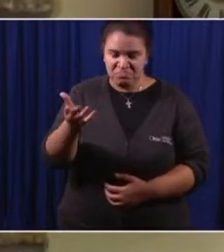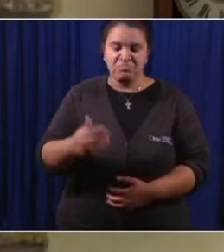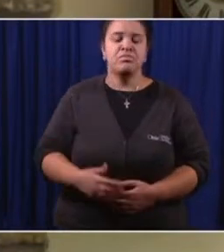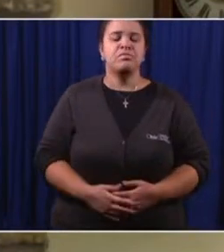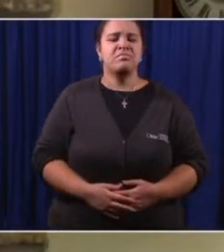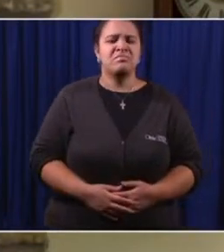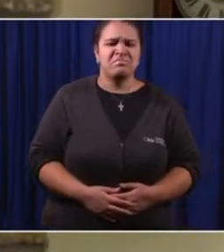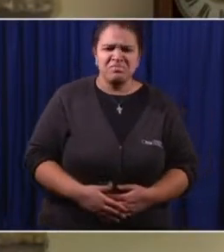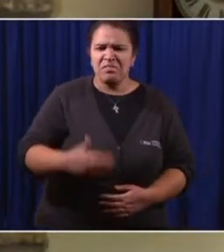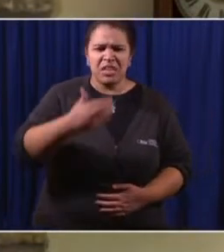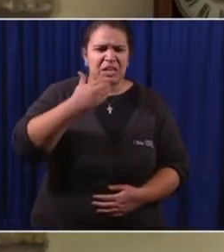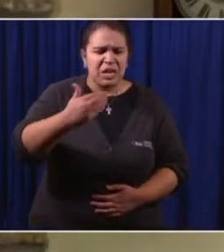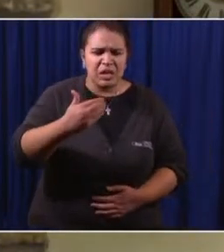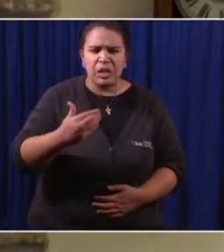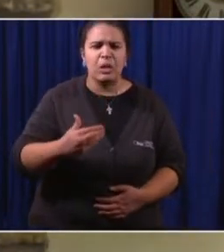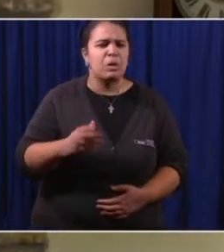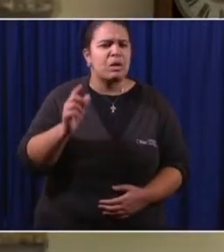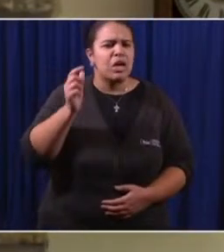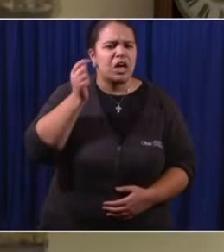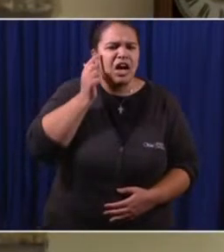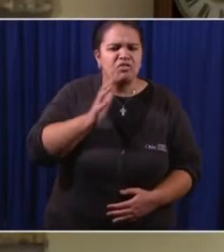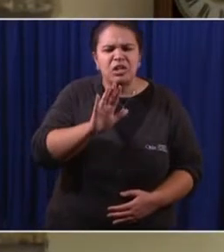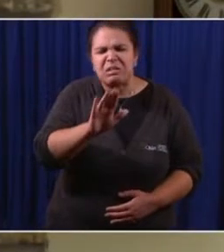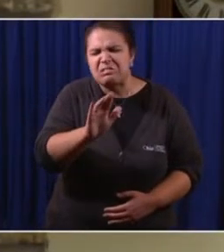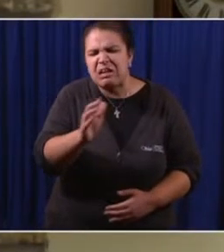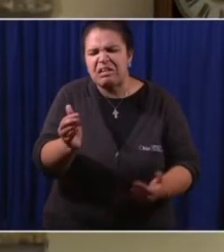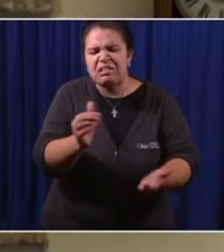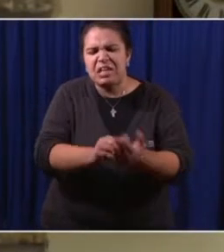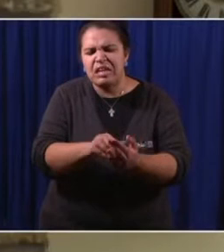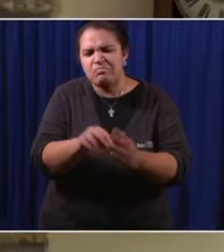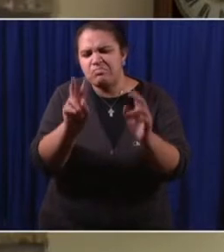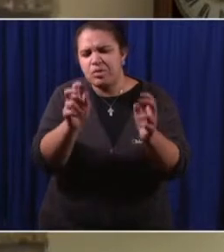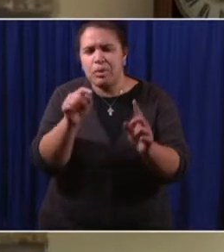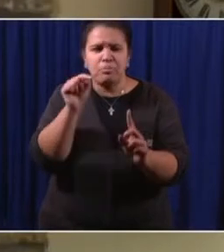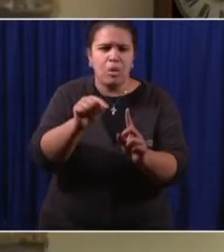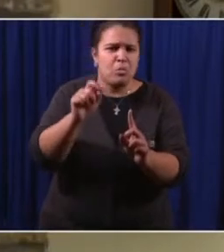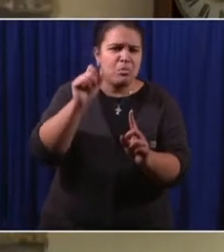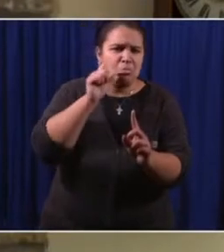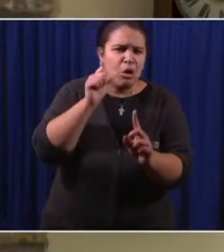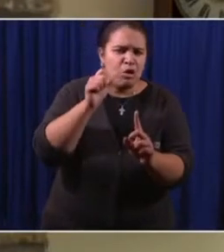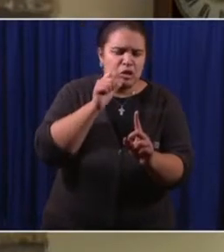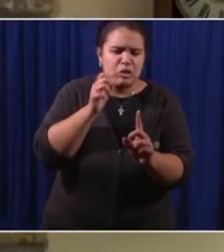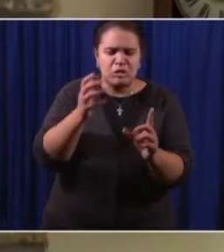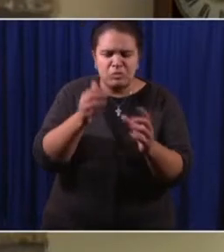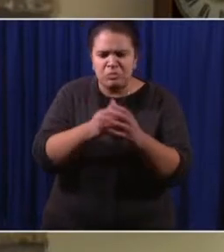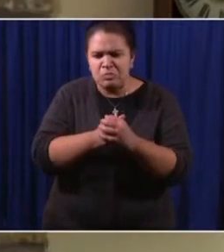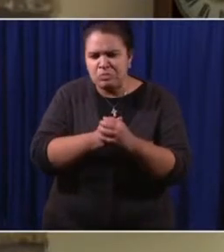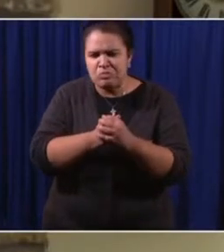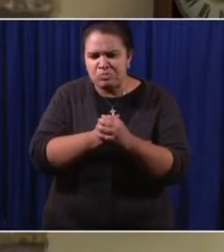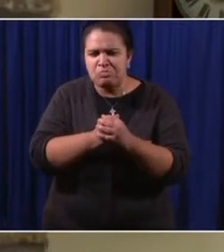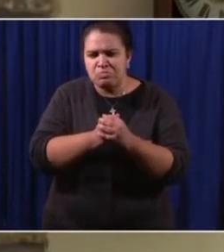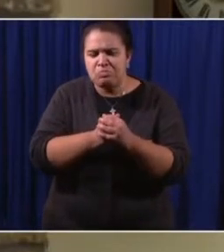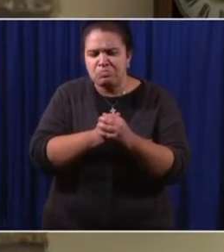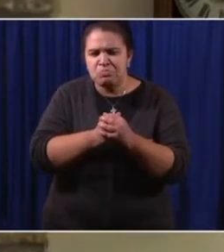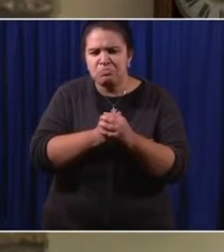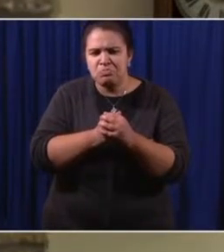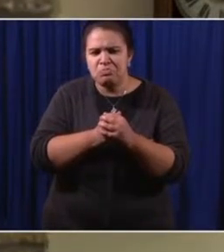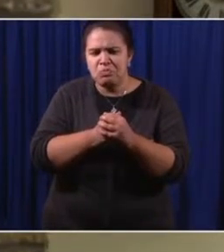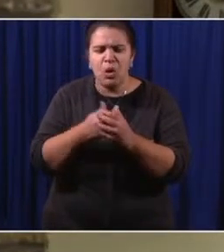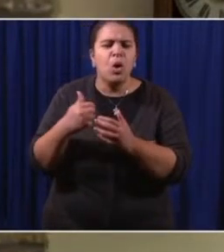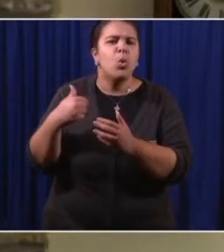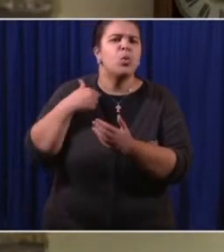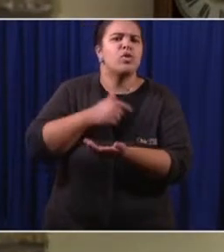just following up on the bars, we've seen a number of ones that were cited by the